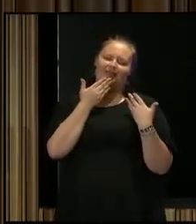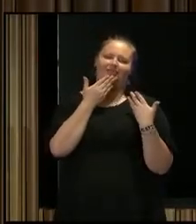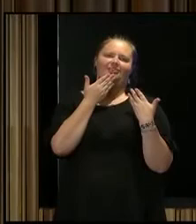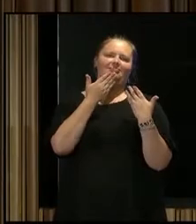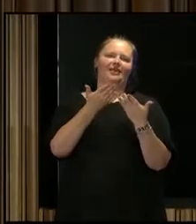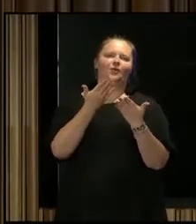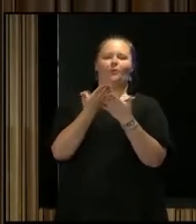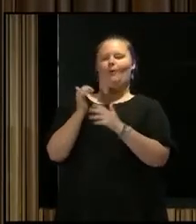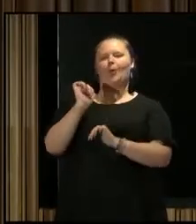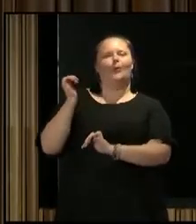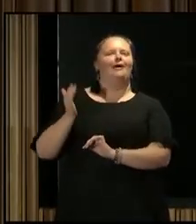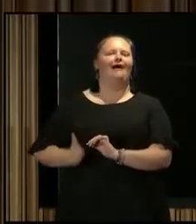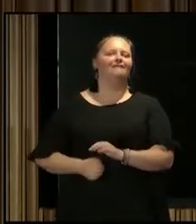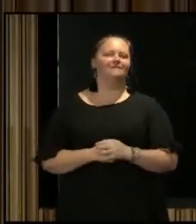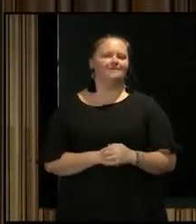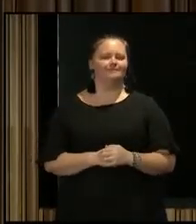Amanda's behalf.